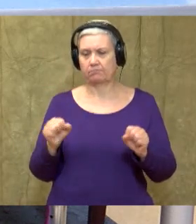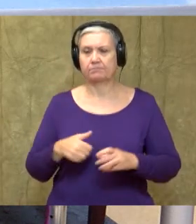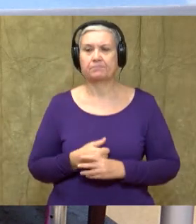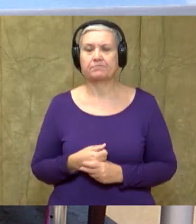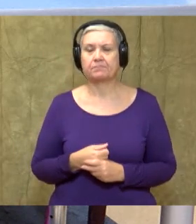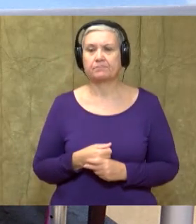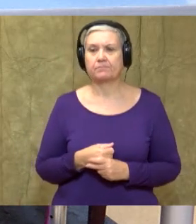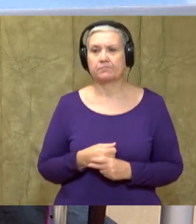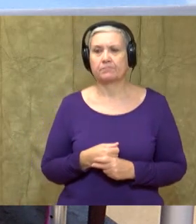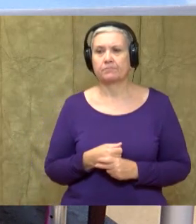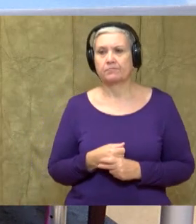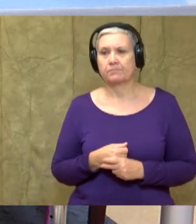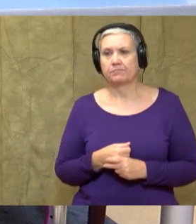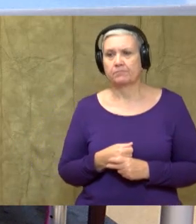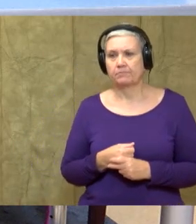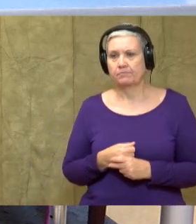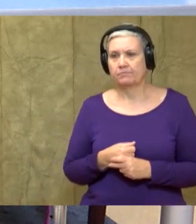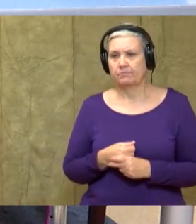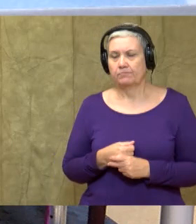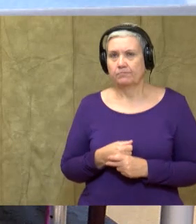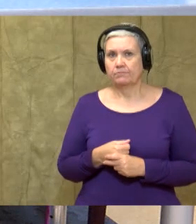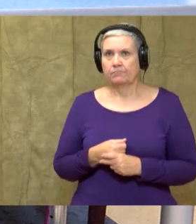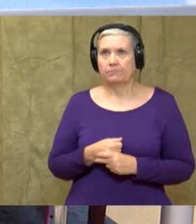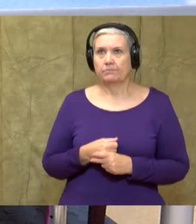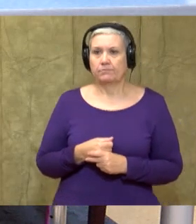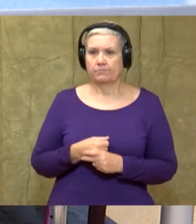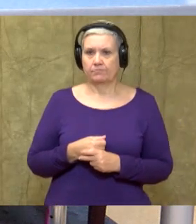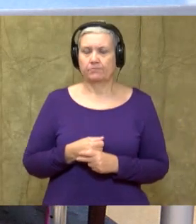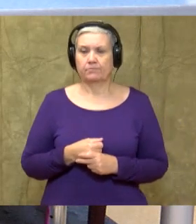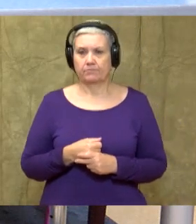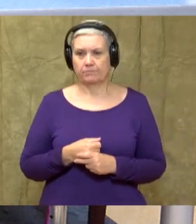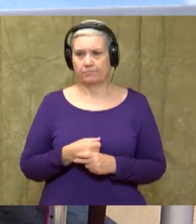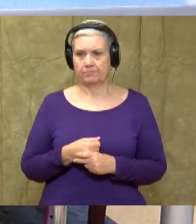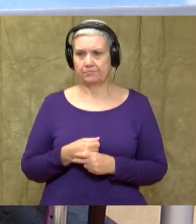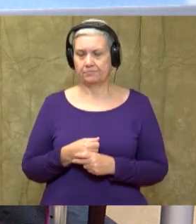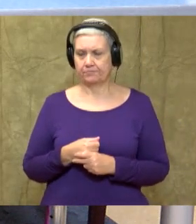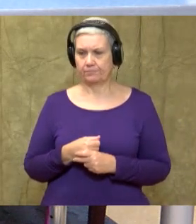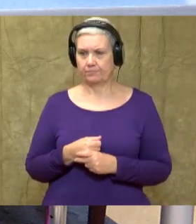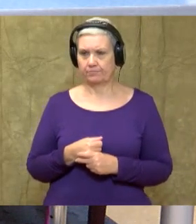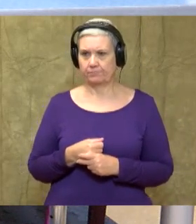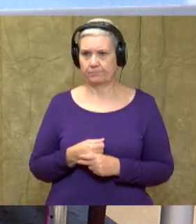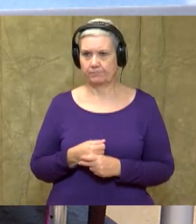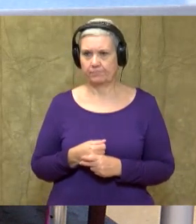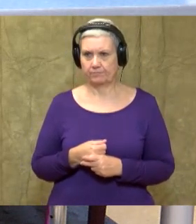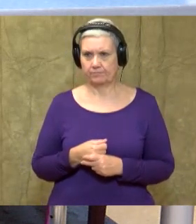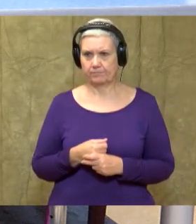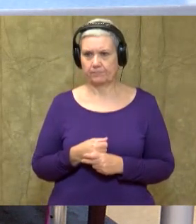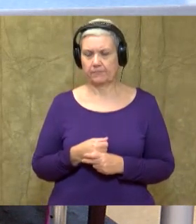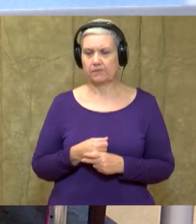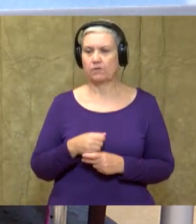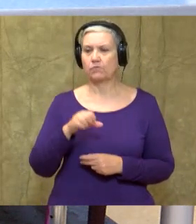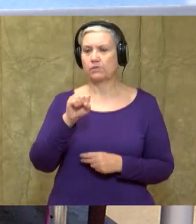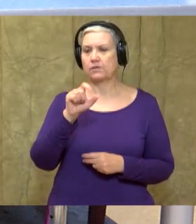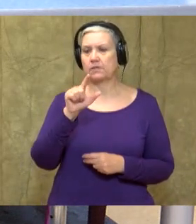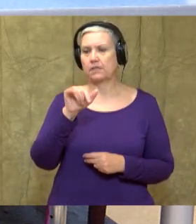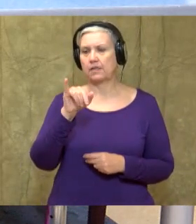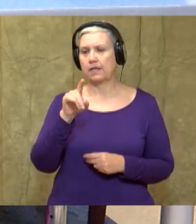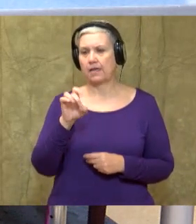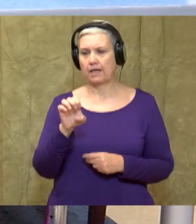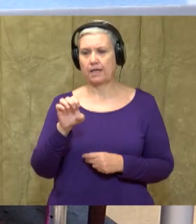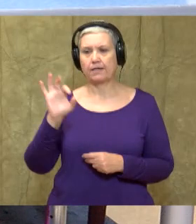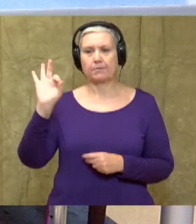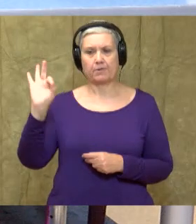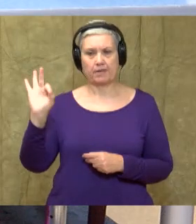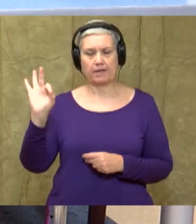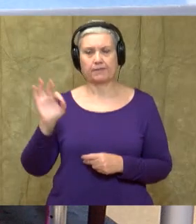citizen. Now, we have slide number 9. we